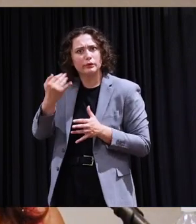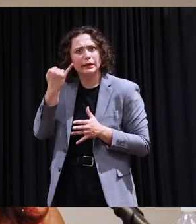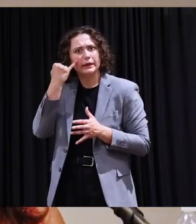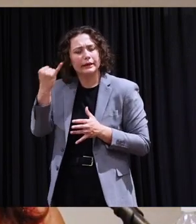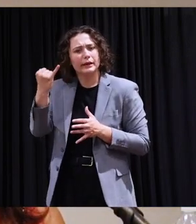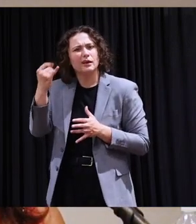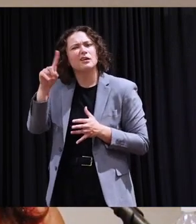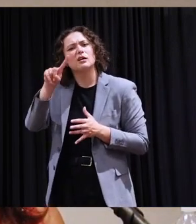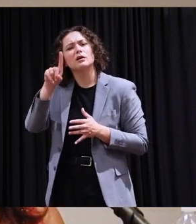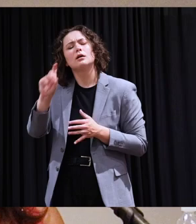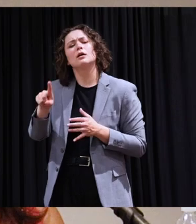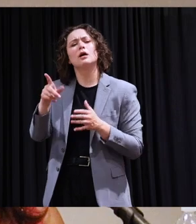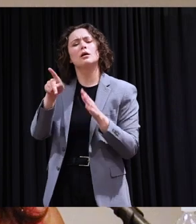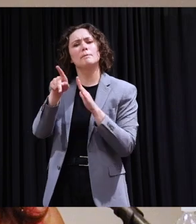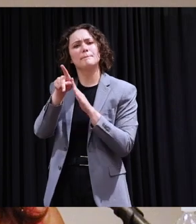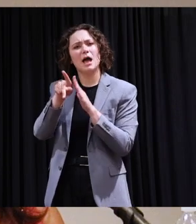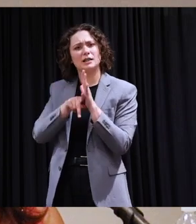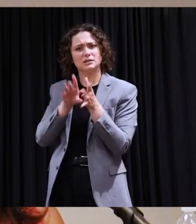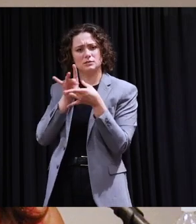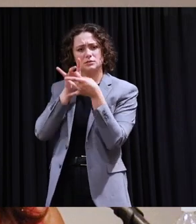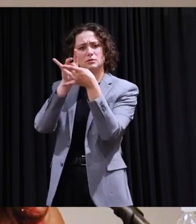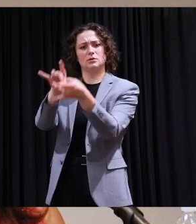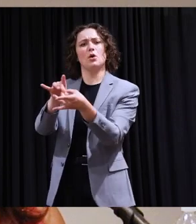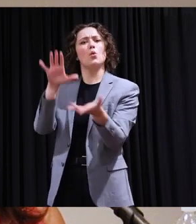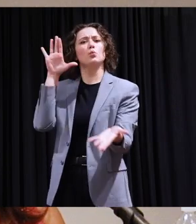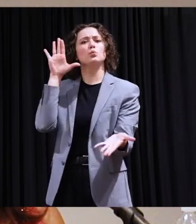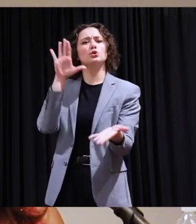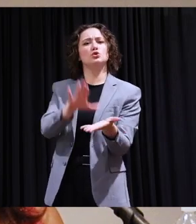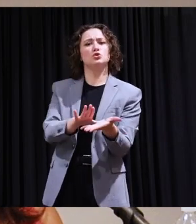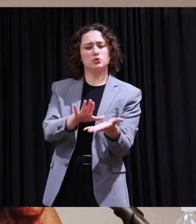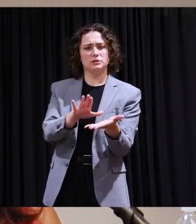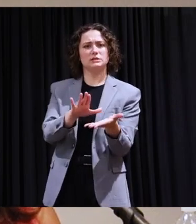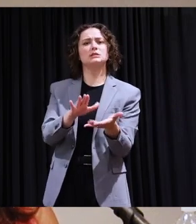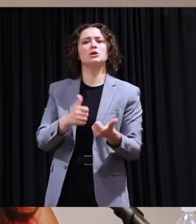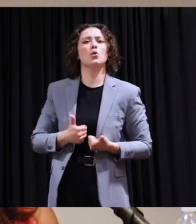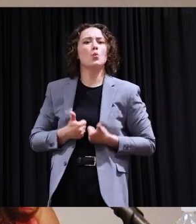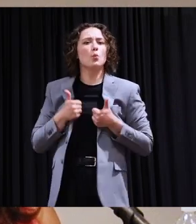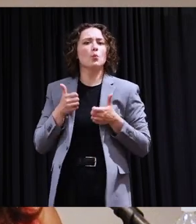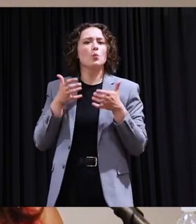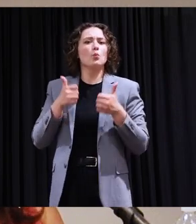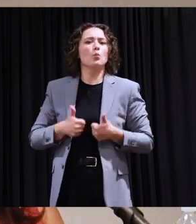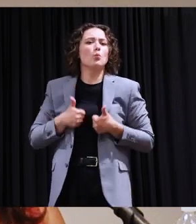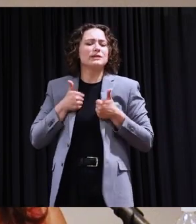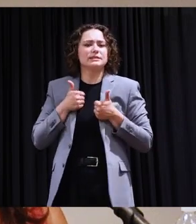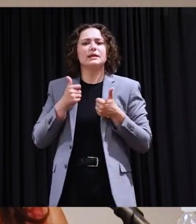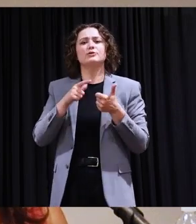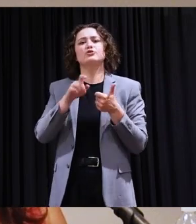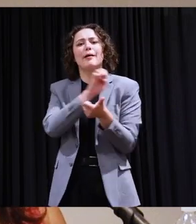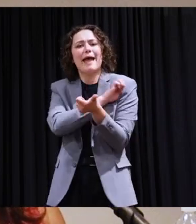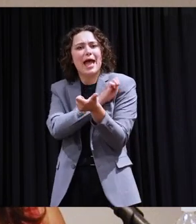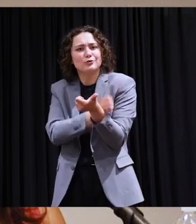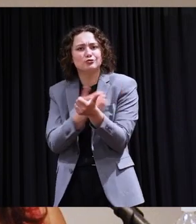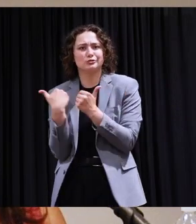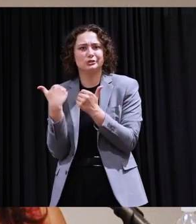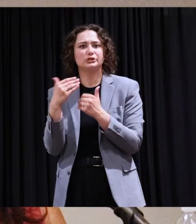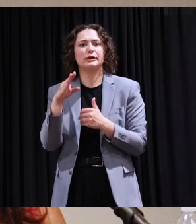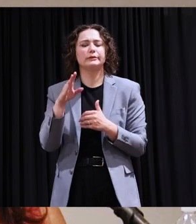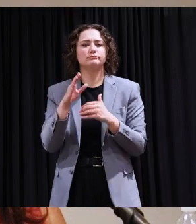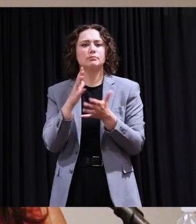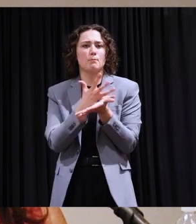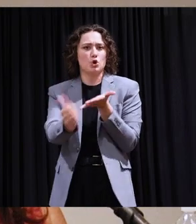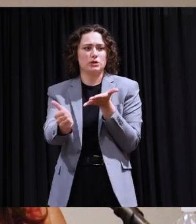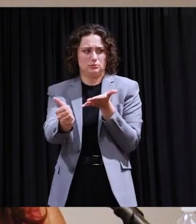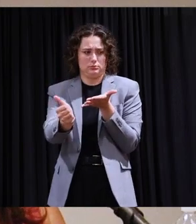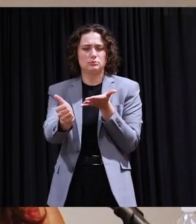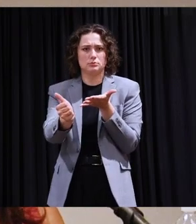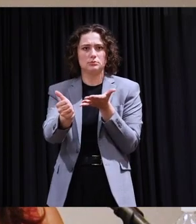about policies that support reducing residential energy burden? So those are around coming up with things like percentage